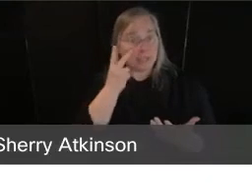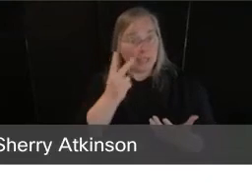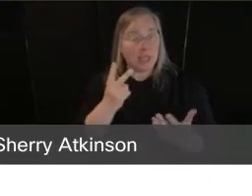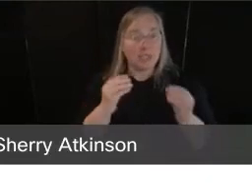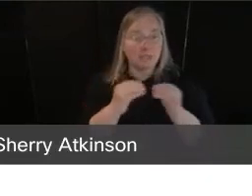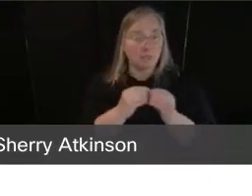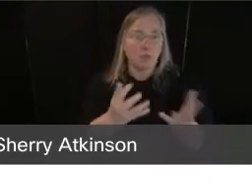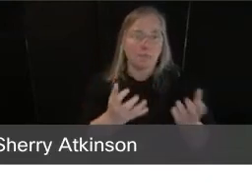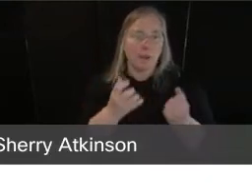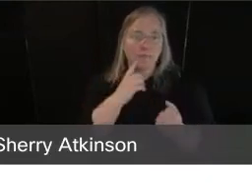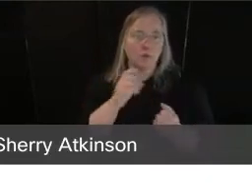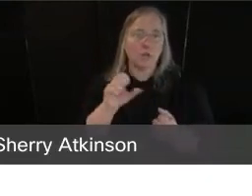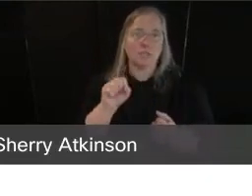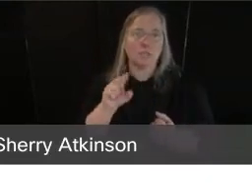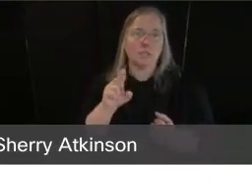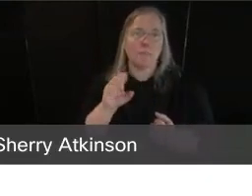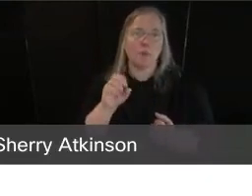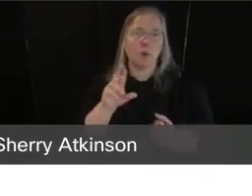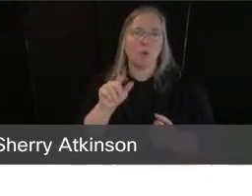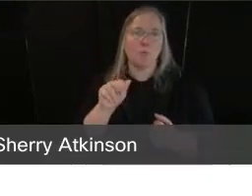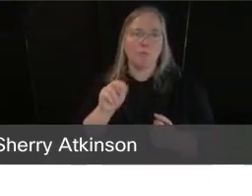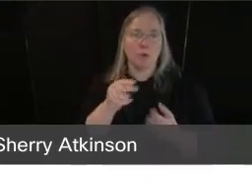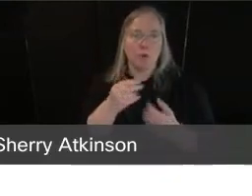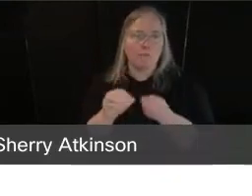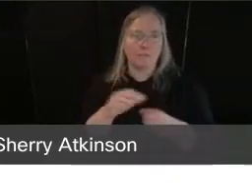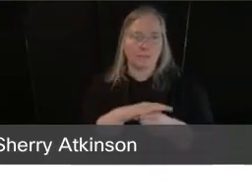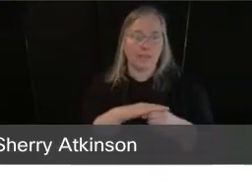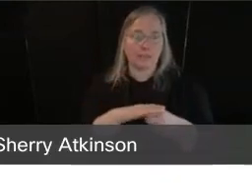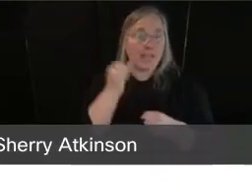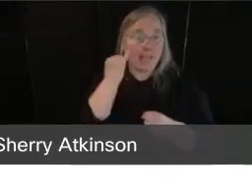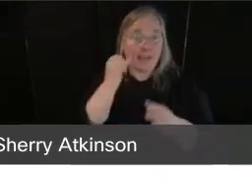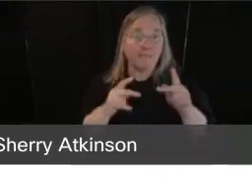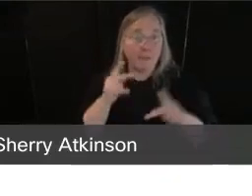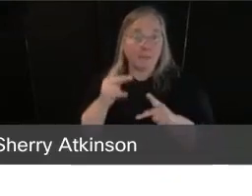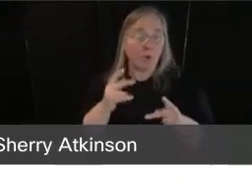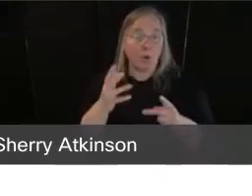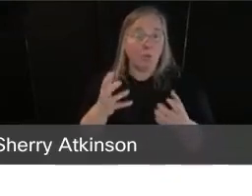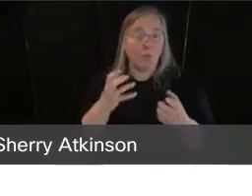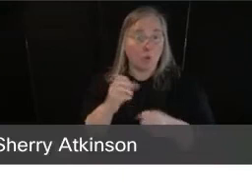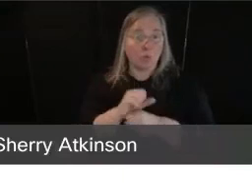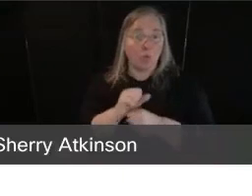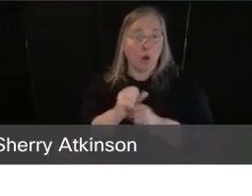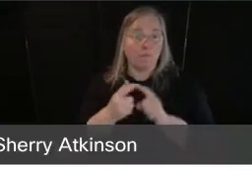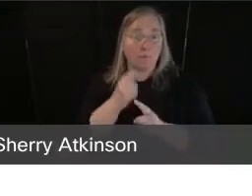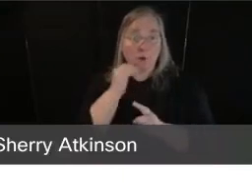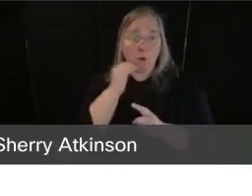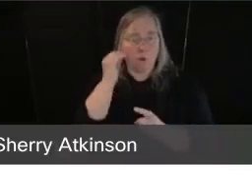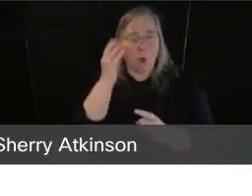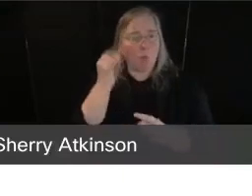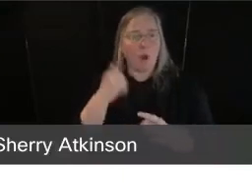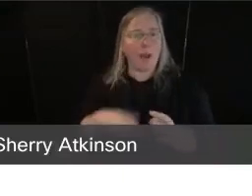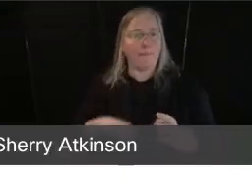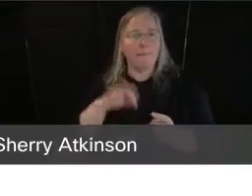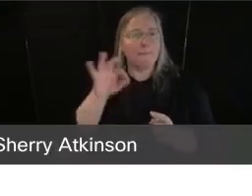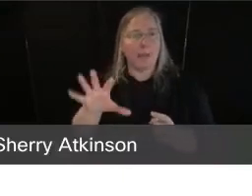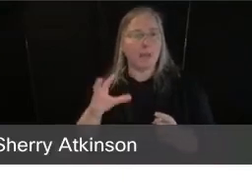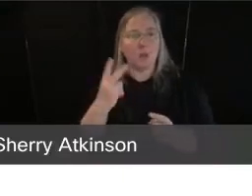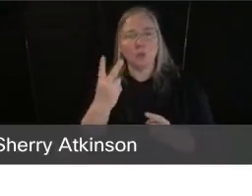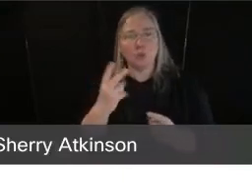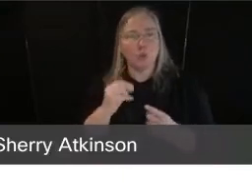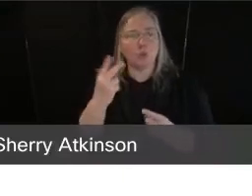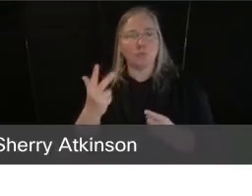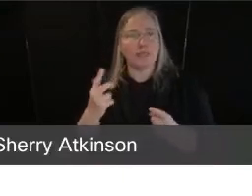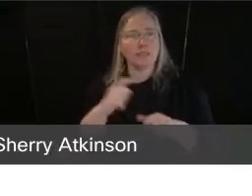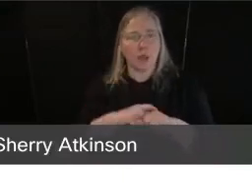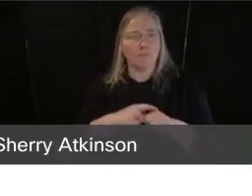office space. If people are going to be working from home, why do you want to pay 2 to 3 times more to have your office downtown if people are not